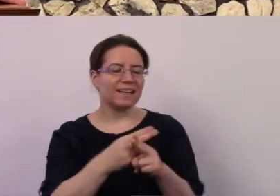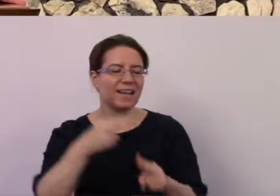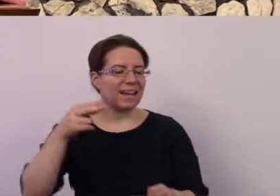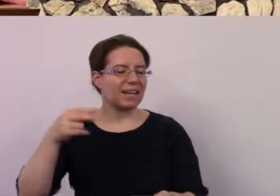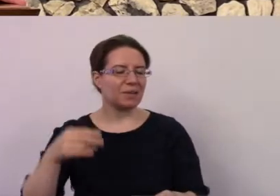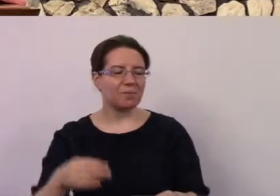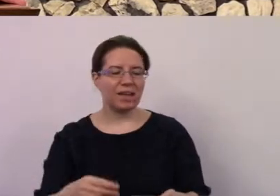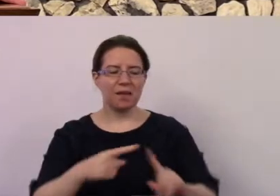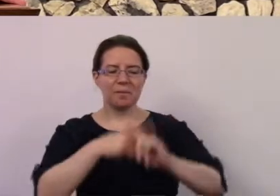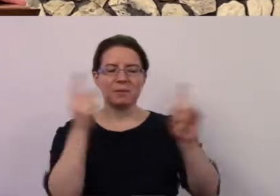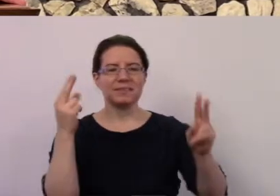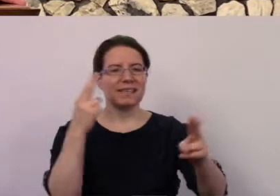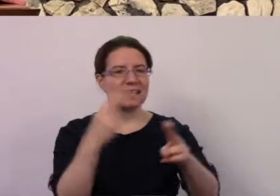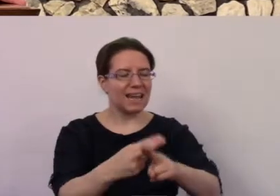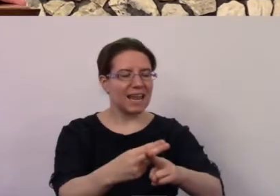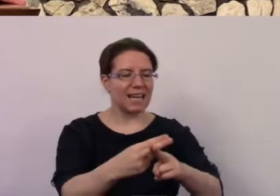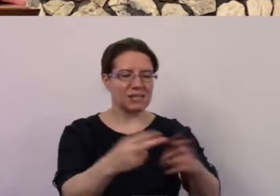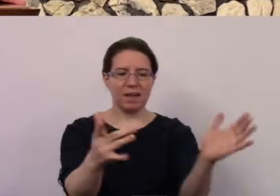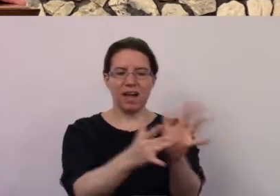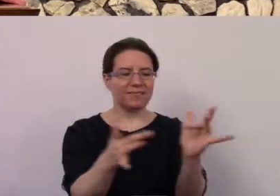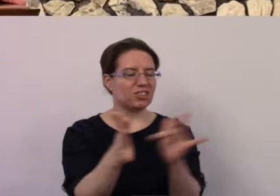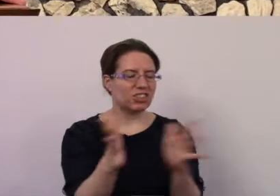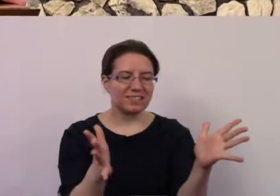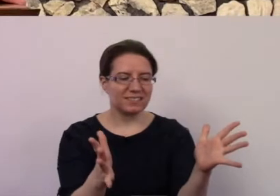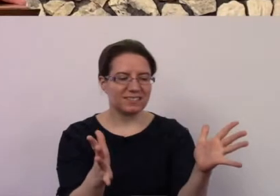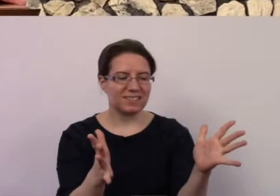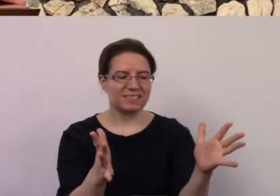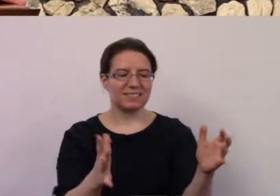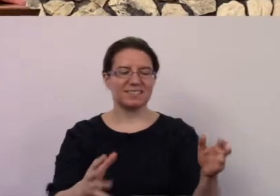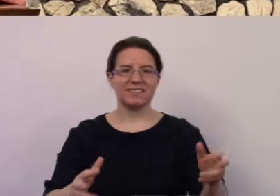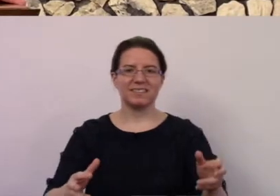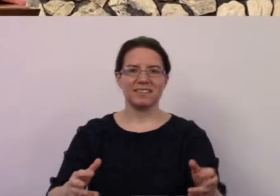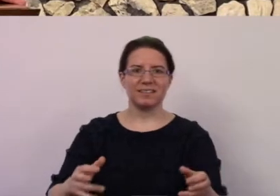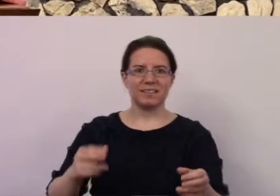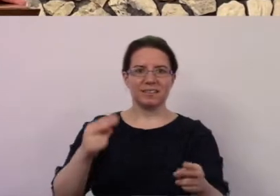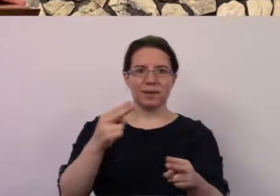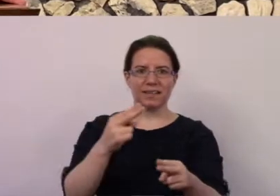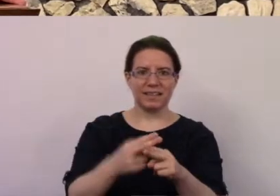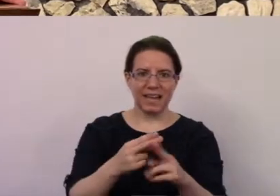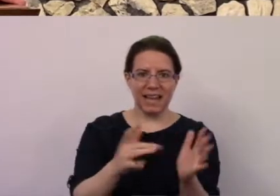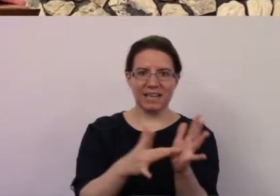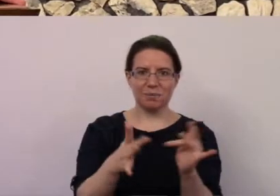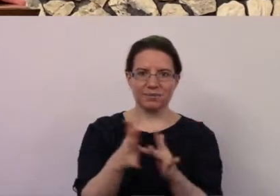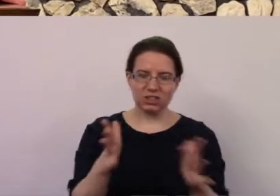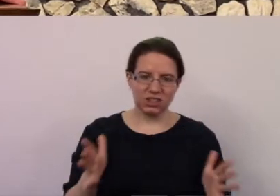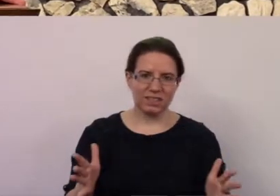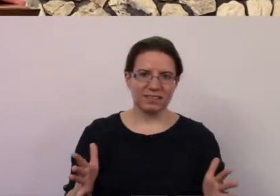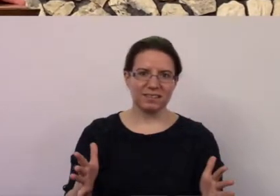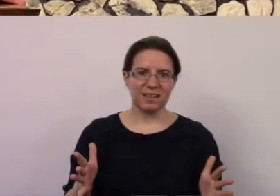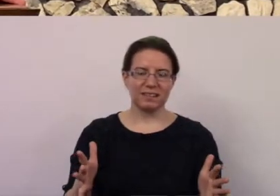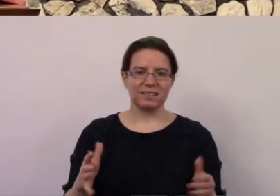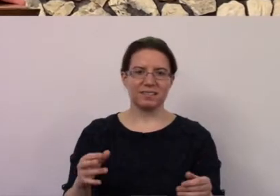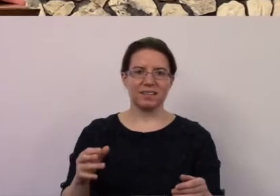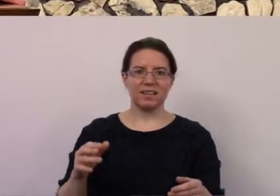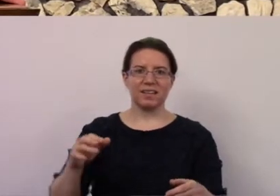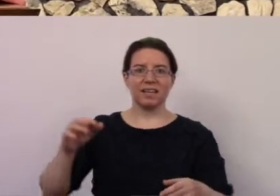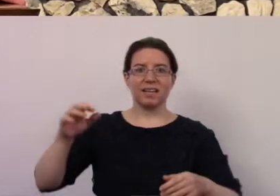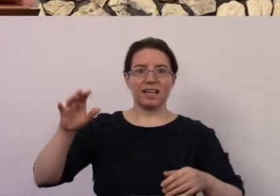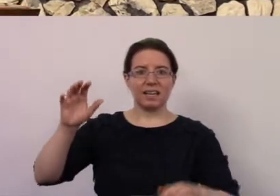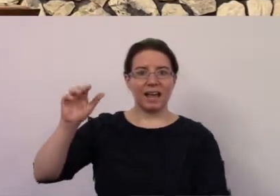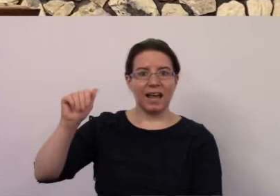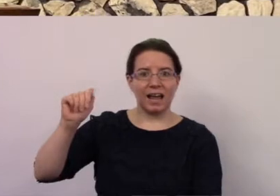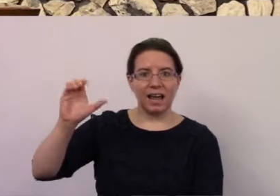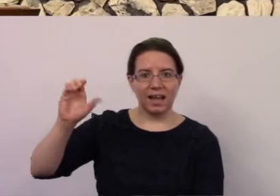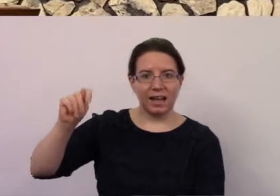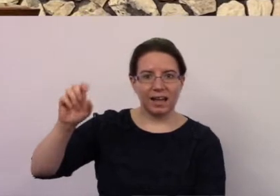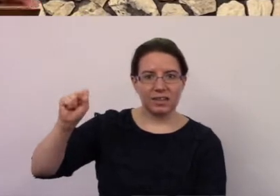do. It wasn't by my name. It wasn't anything but the name of Jesus. Yes. It's by the name of Jesus. And